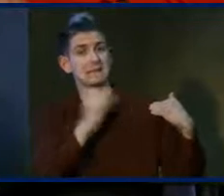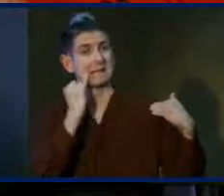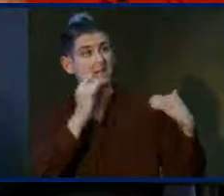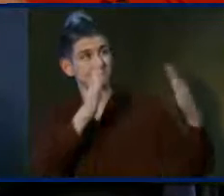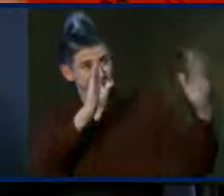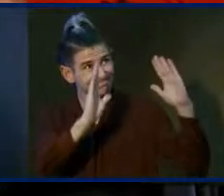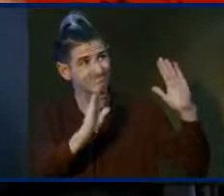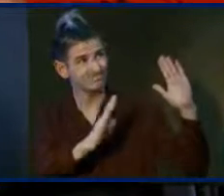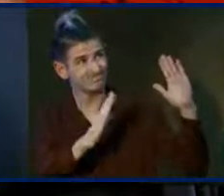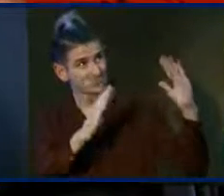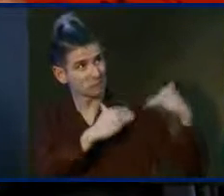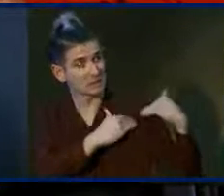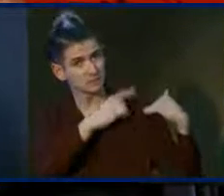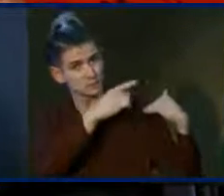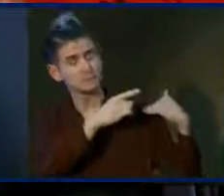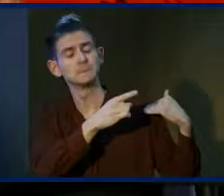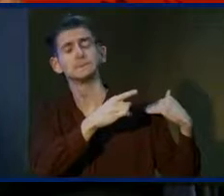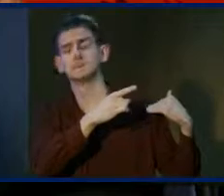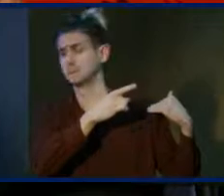it needs